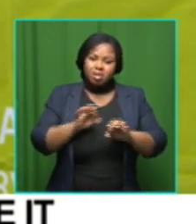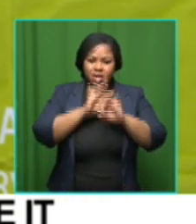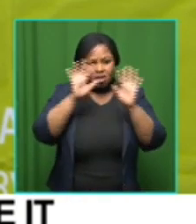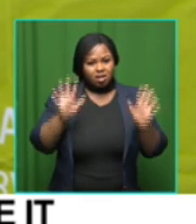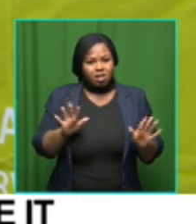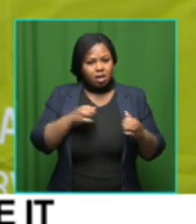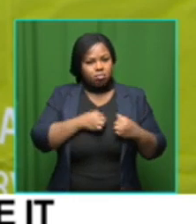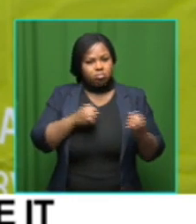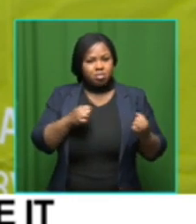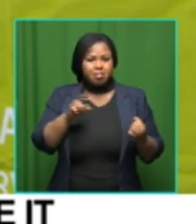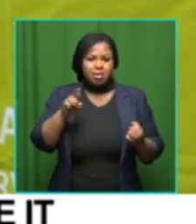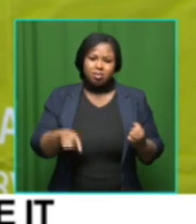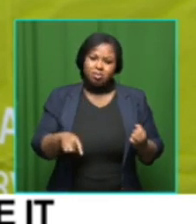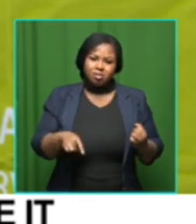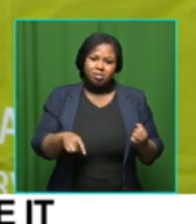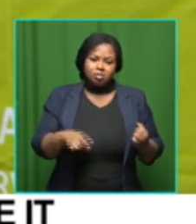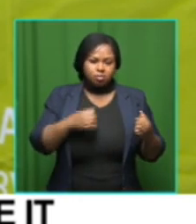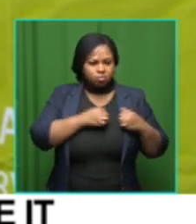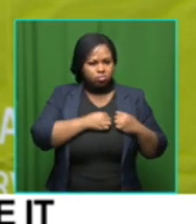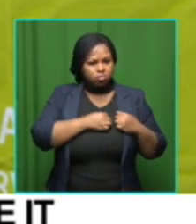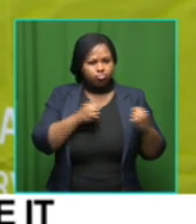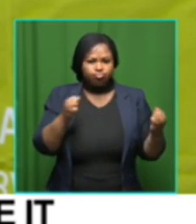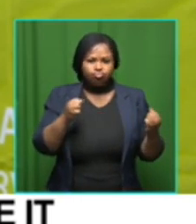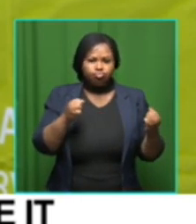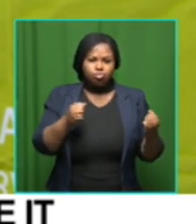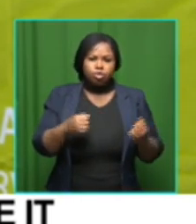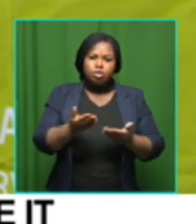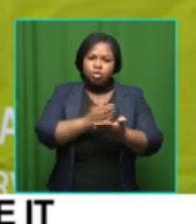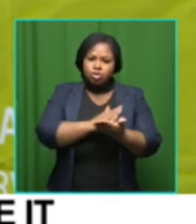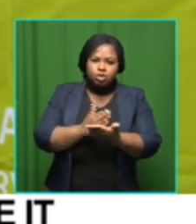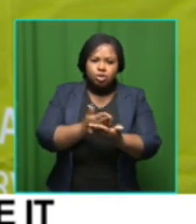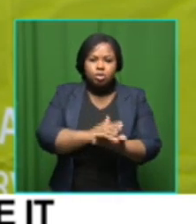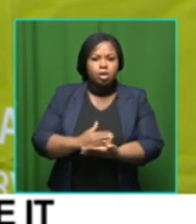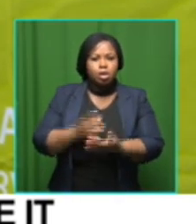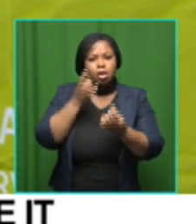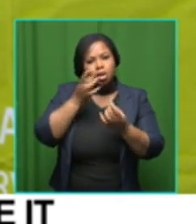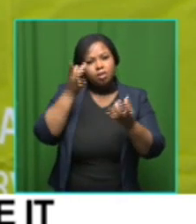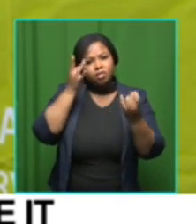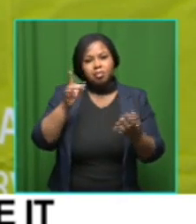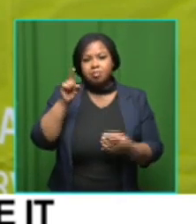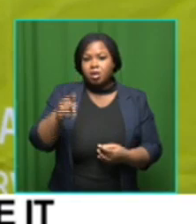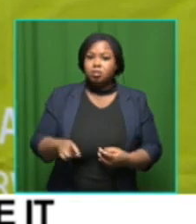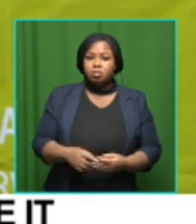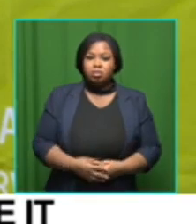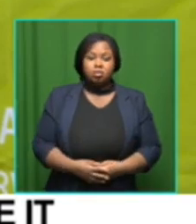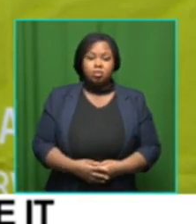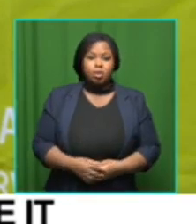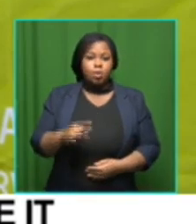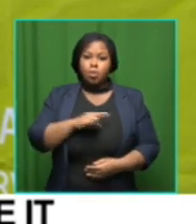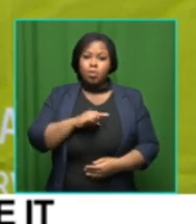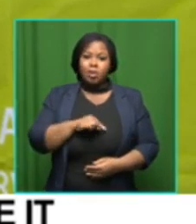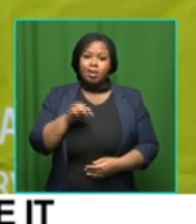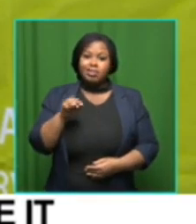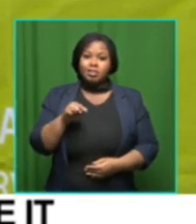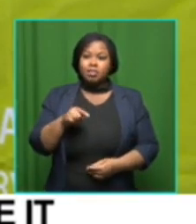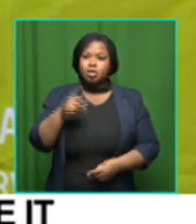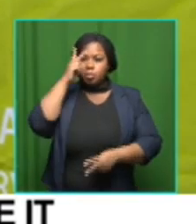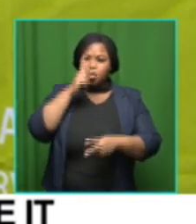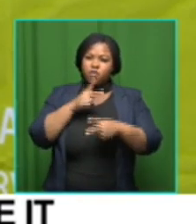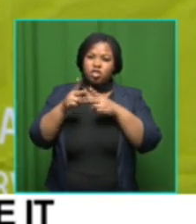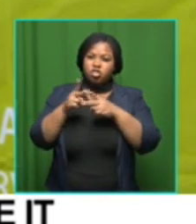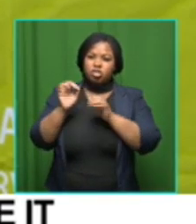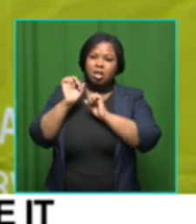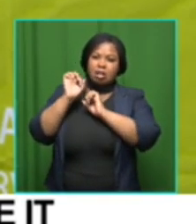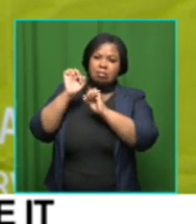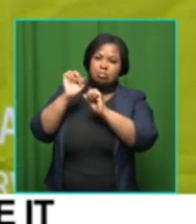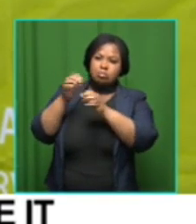make sure that you are as open as possible and share the information, because this is no longer a professionals' fight.